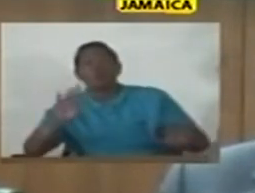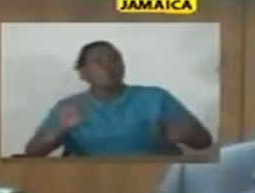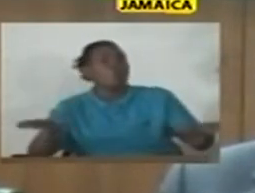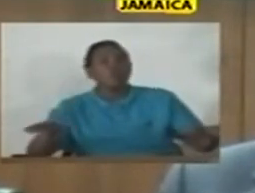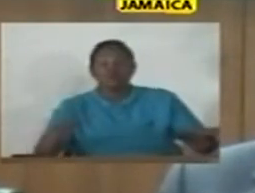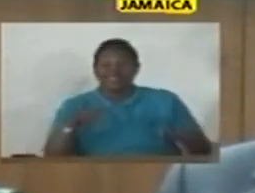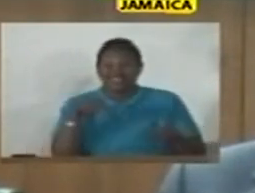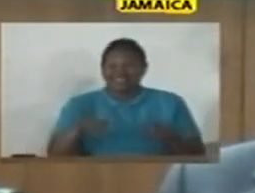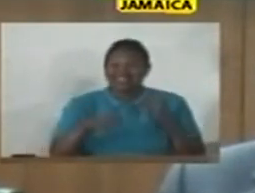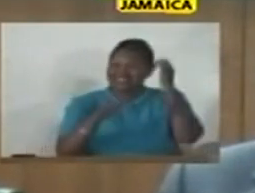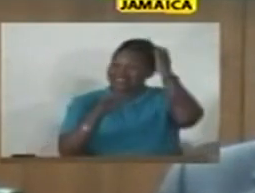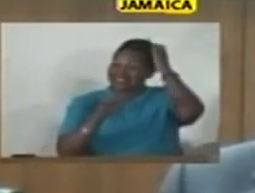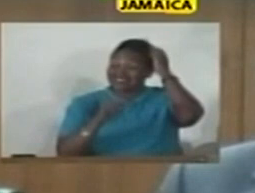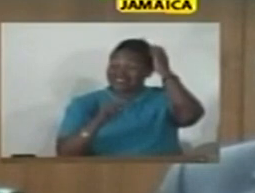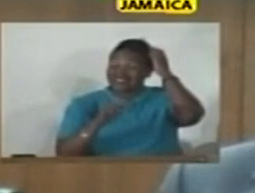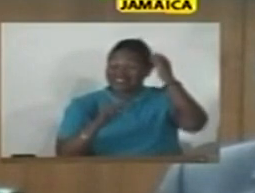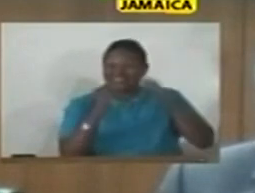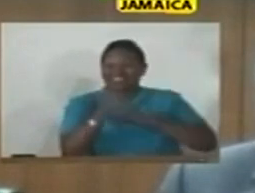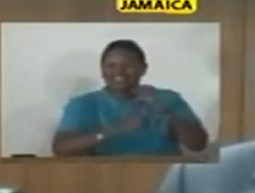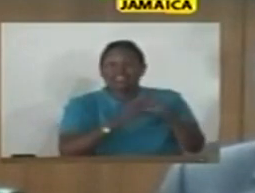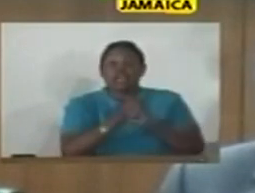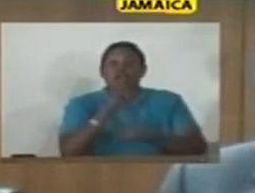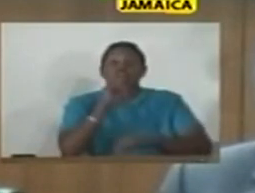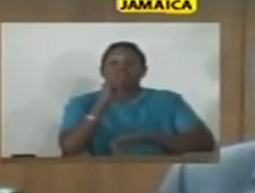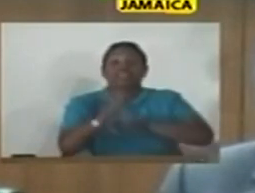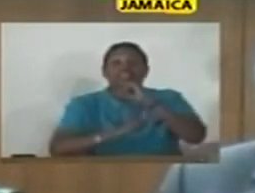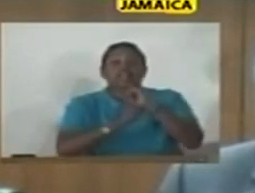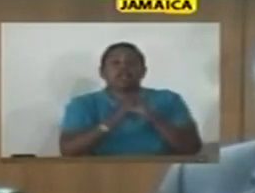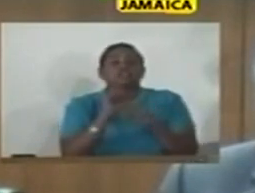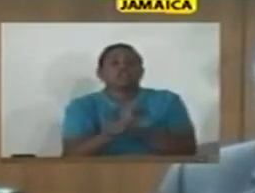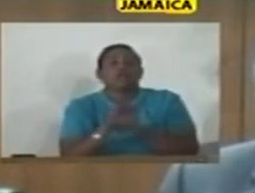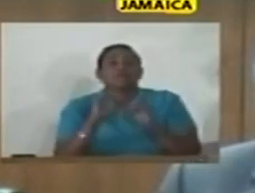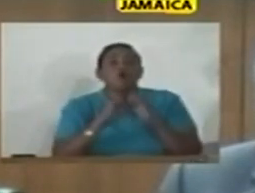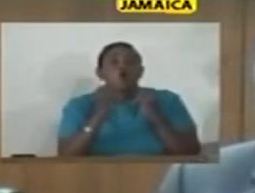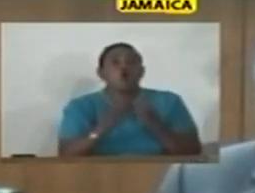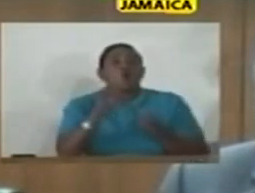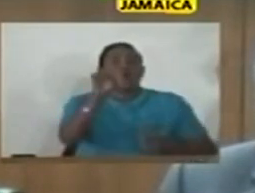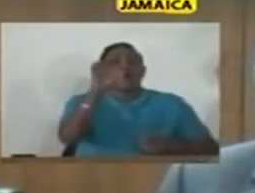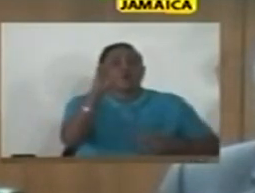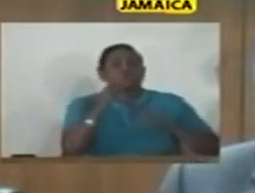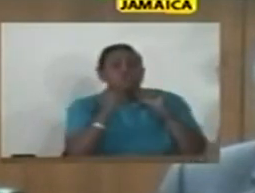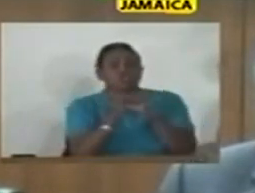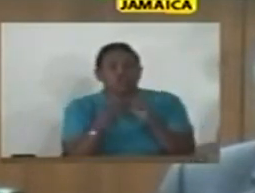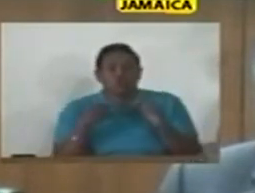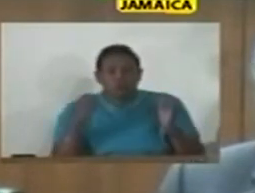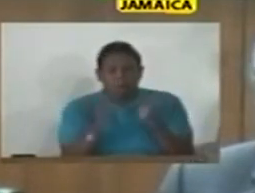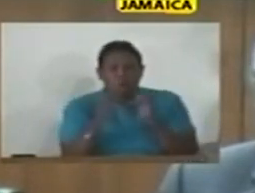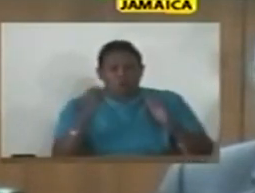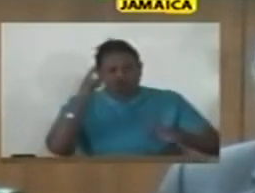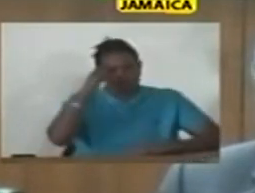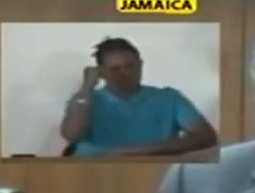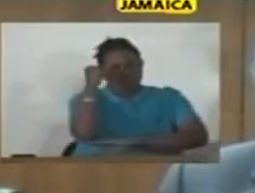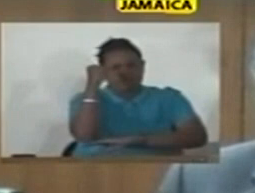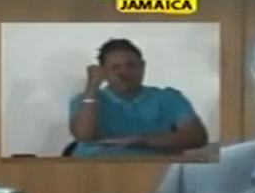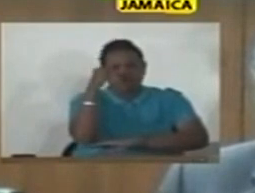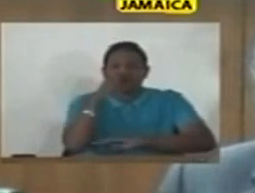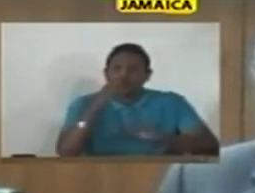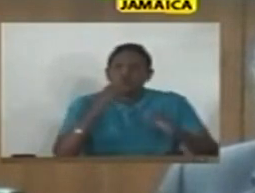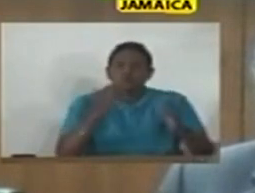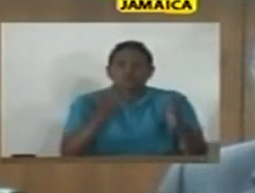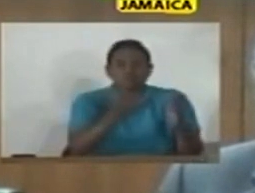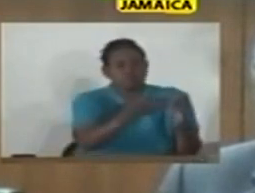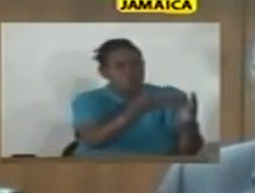this centennial year of the International Labour Organization, we are even more resolute in our determination to translate